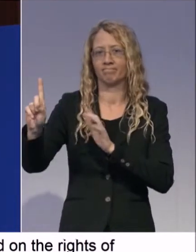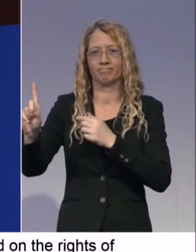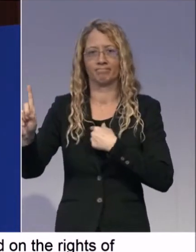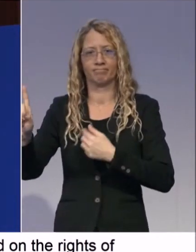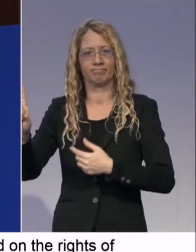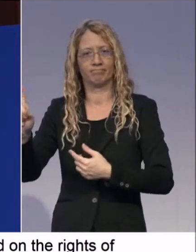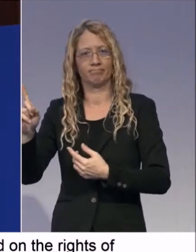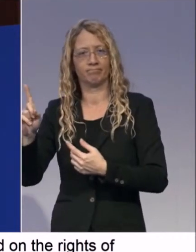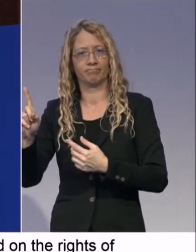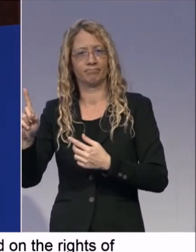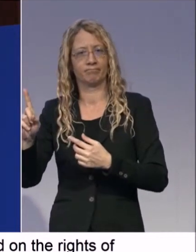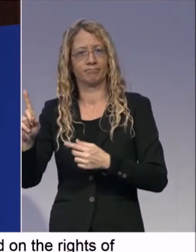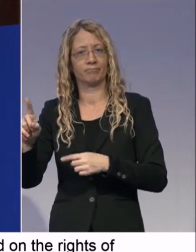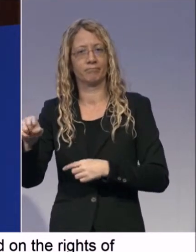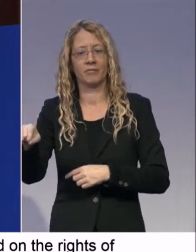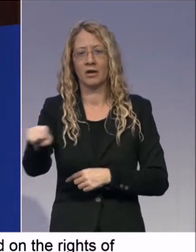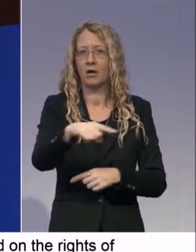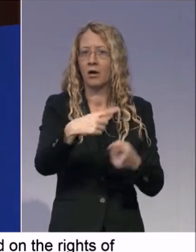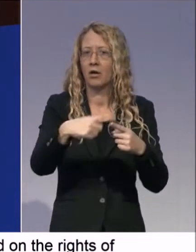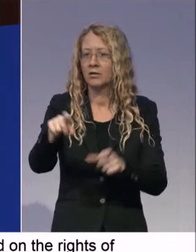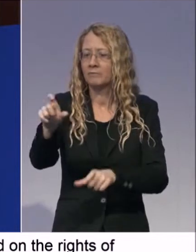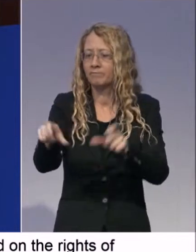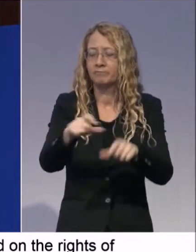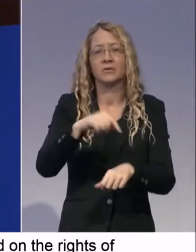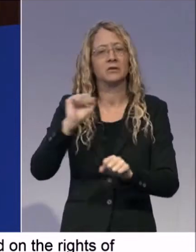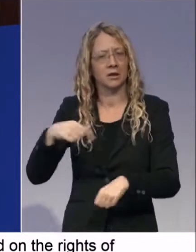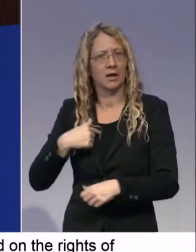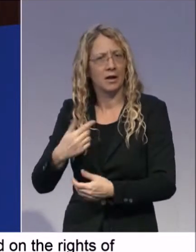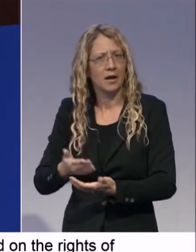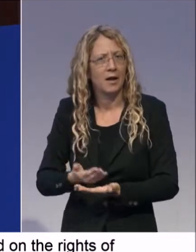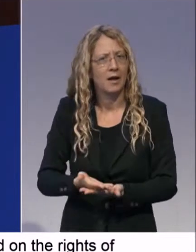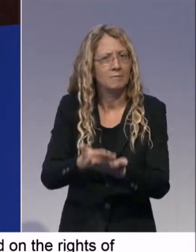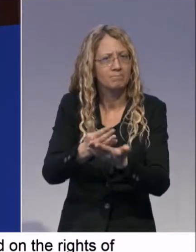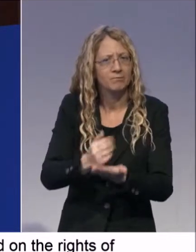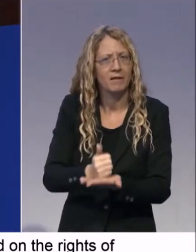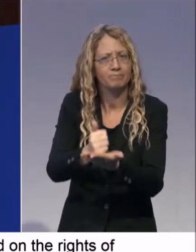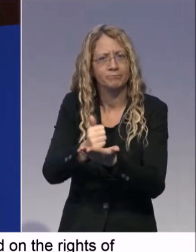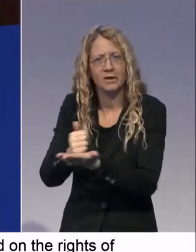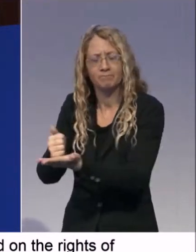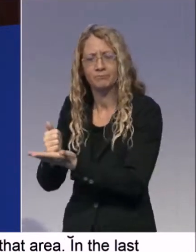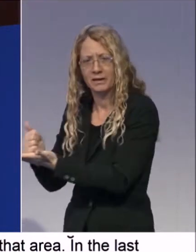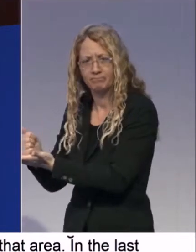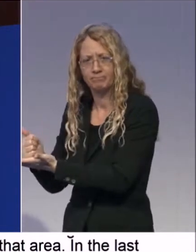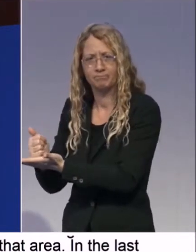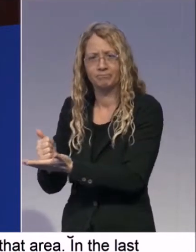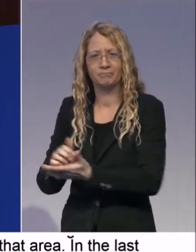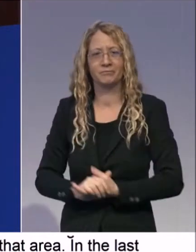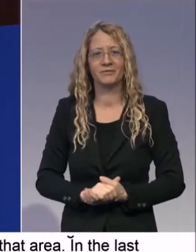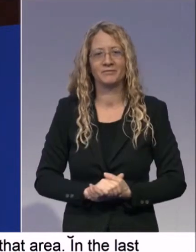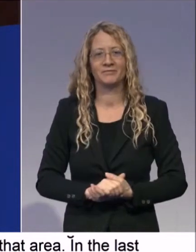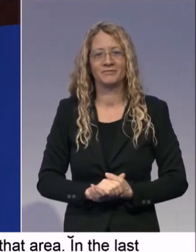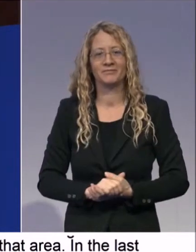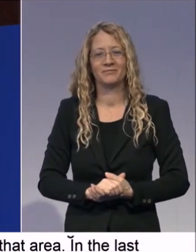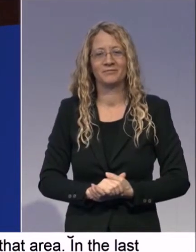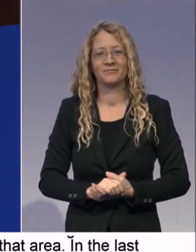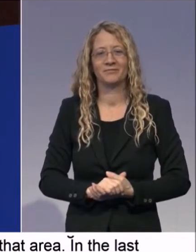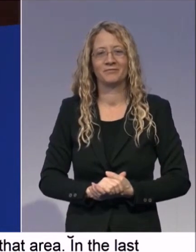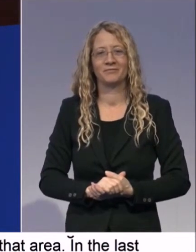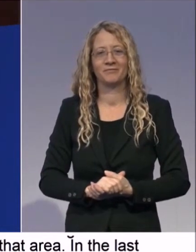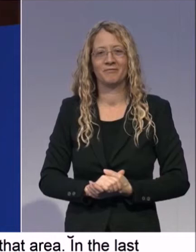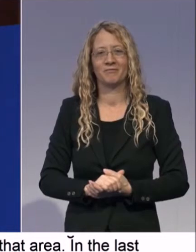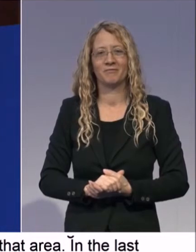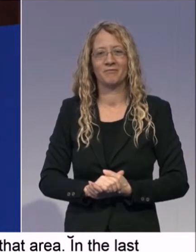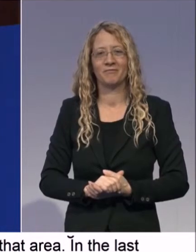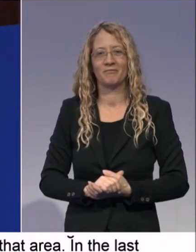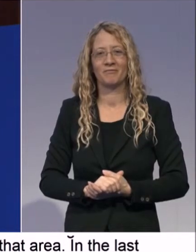to raise their voice. And one project that I'm very much proud